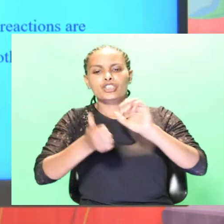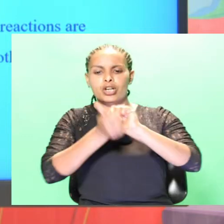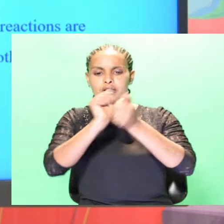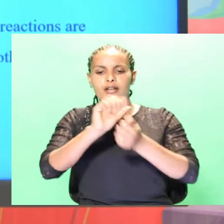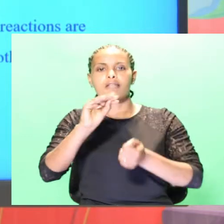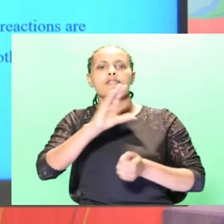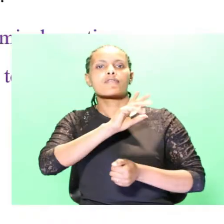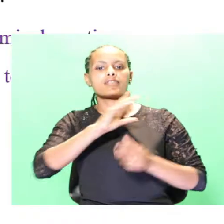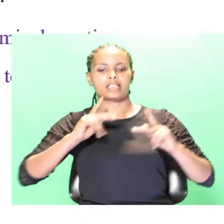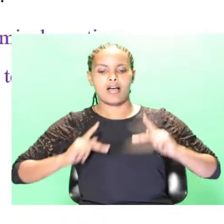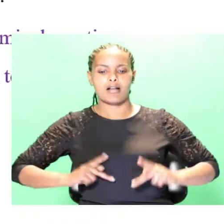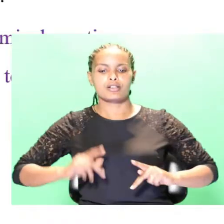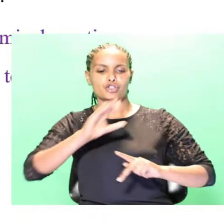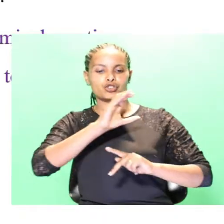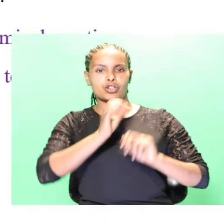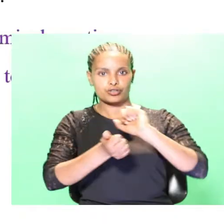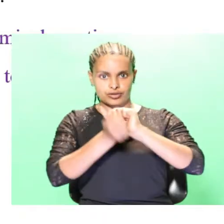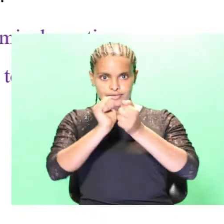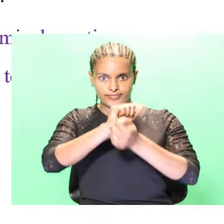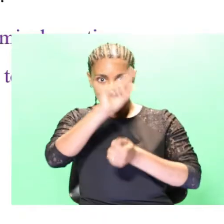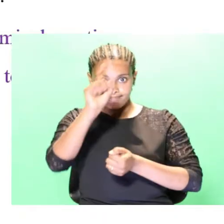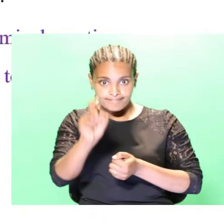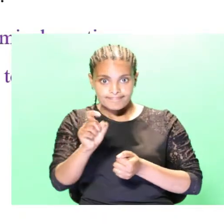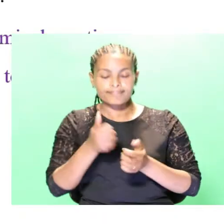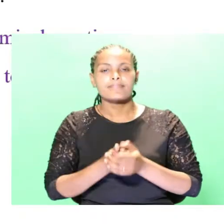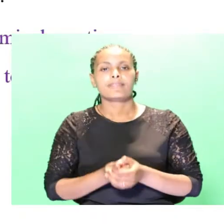change and physical change?